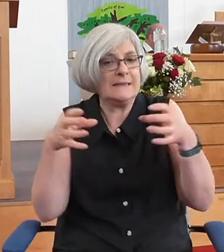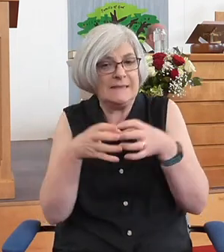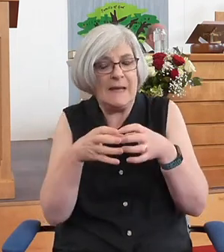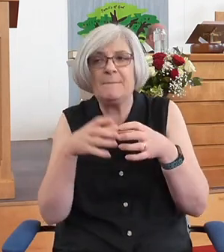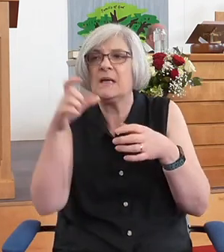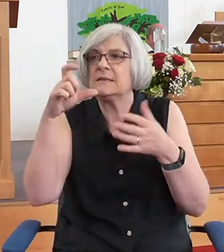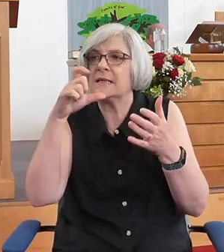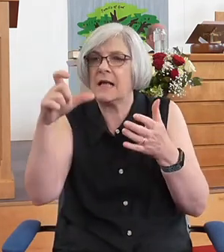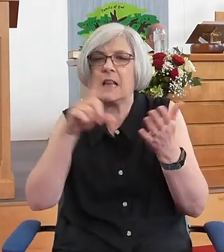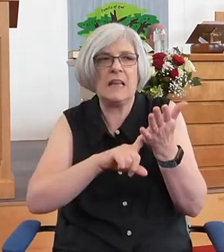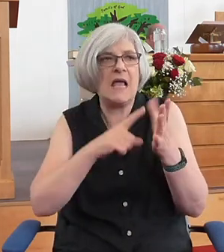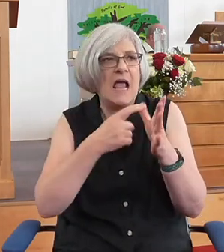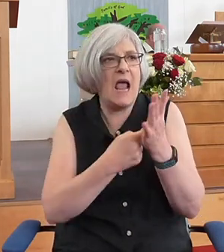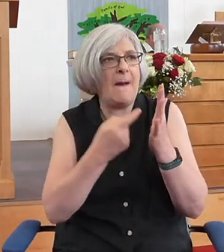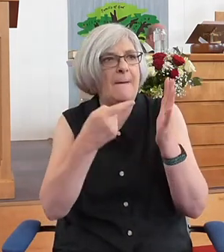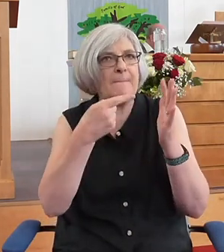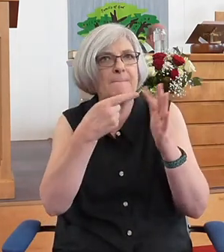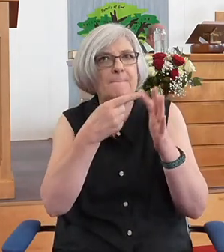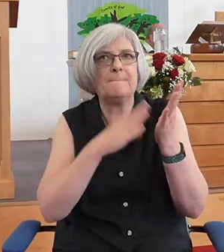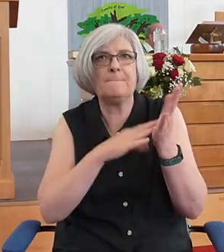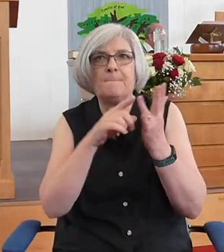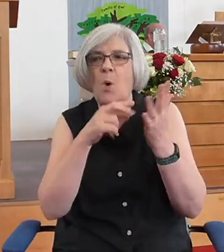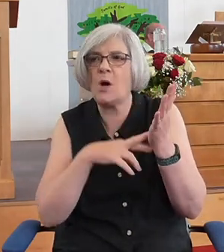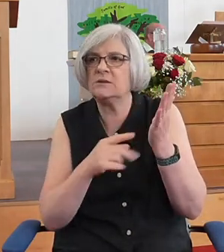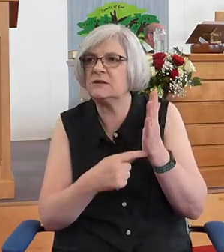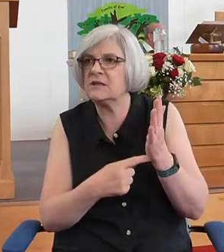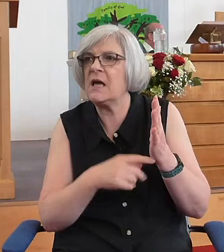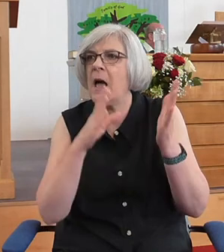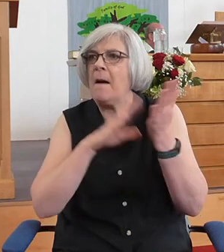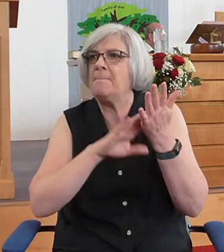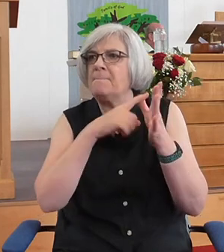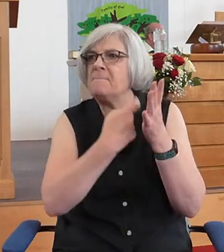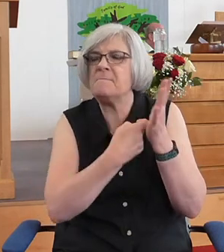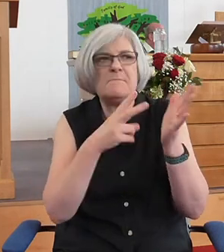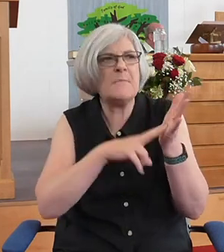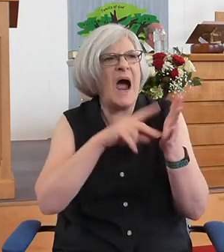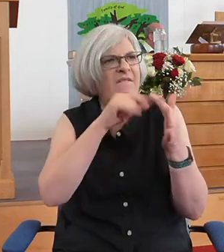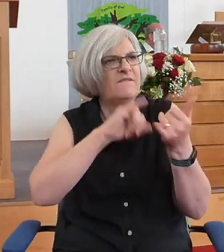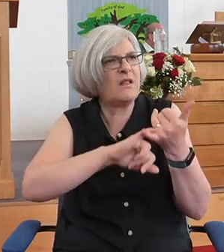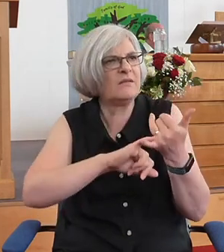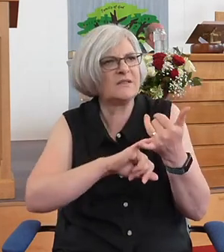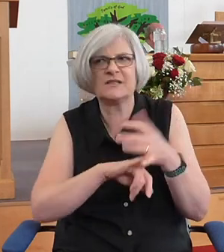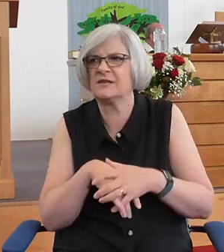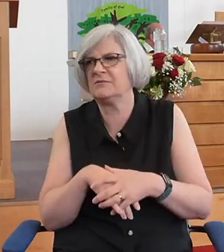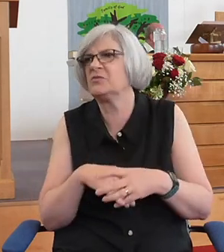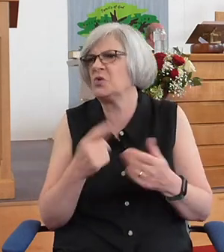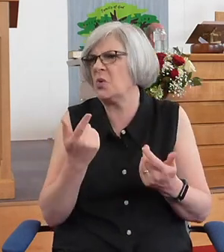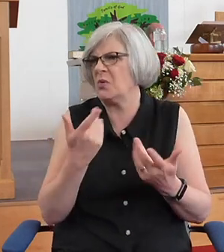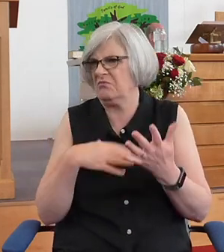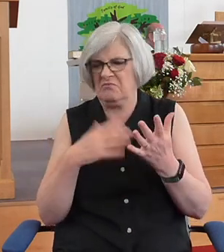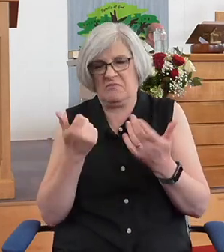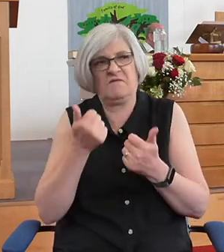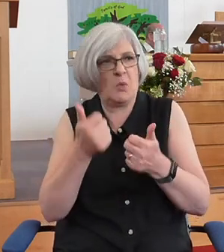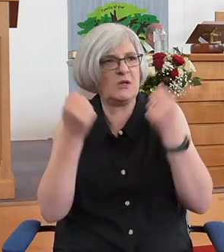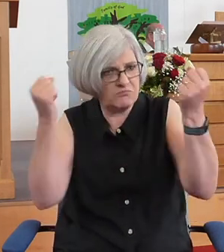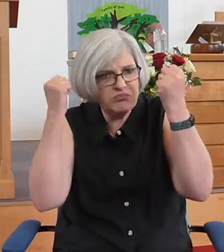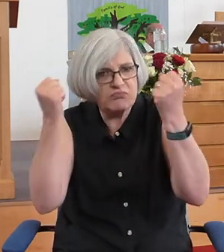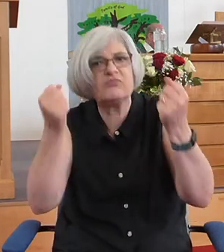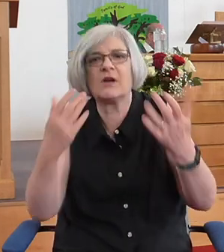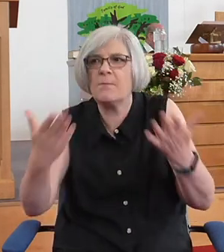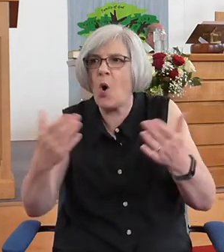Claremont Marvels, and let's hope they have a marvellous time, and we can go and cheer them on next